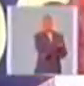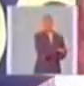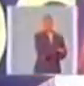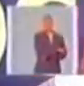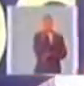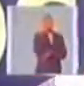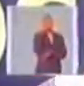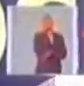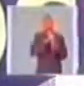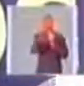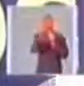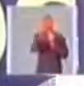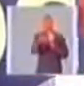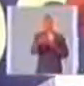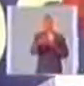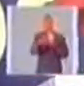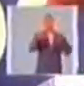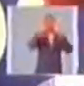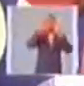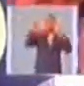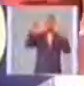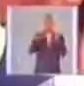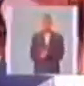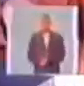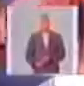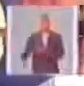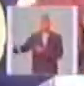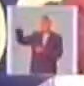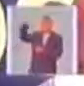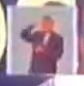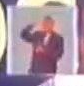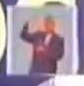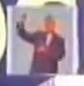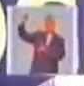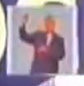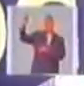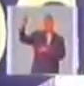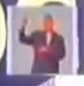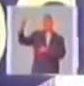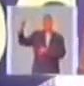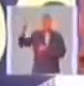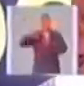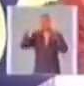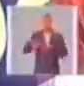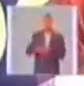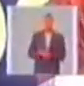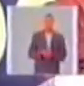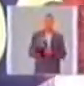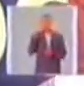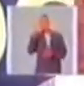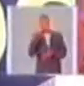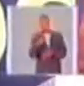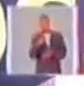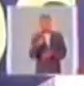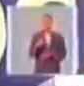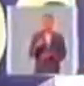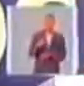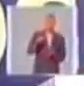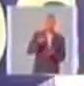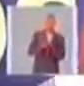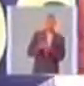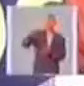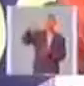was said. Then the Hemia was a contemporary of Malachi. And you know, there were ne uncle or di for